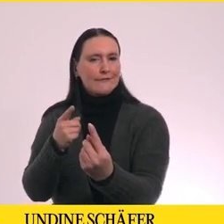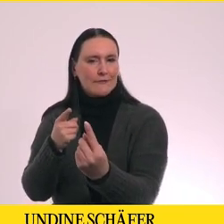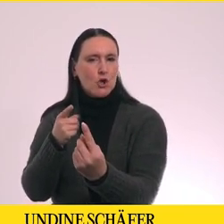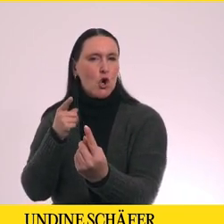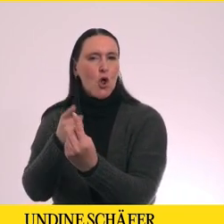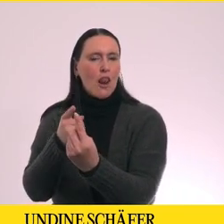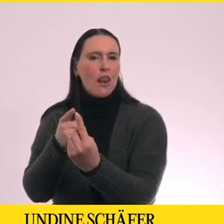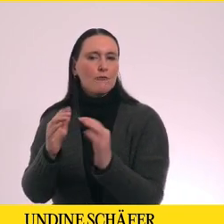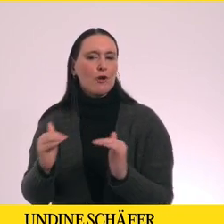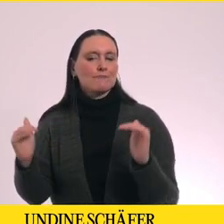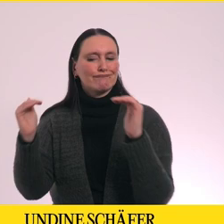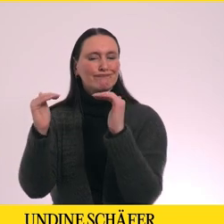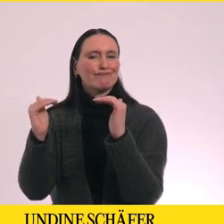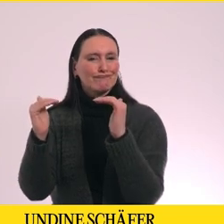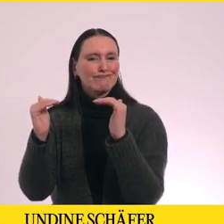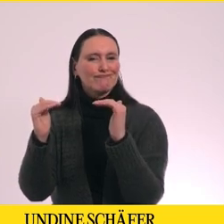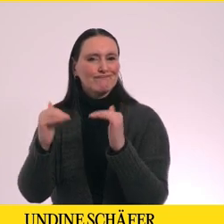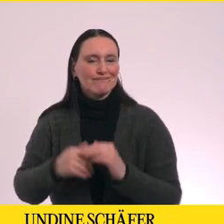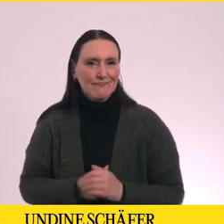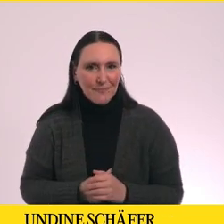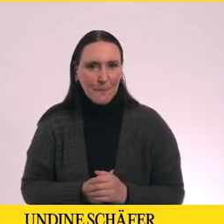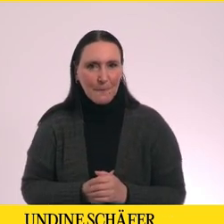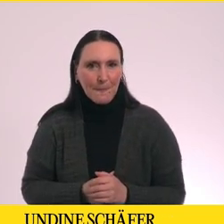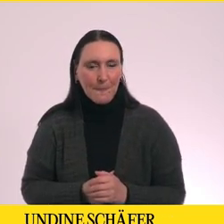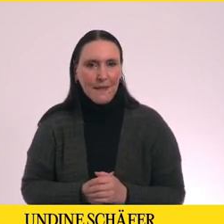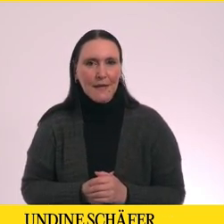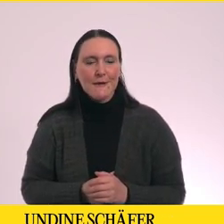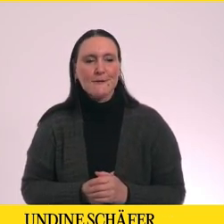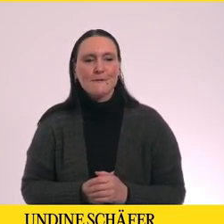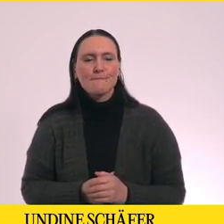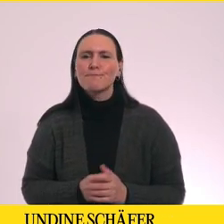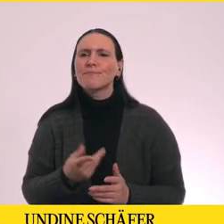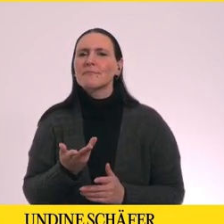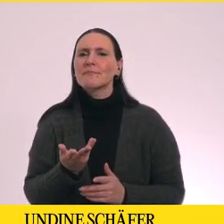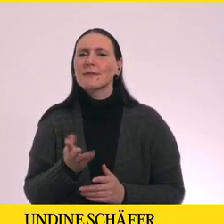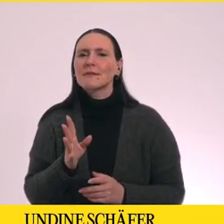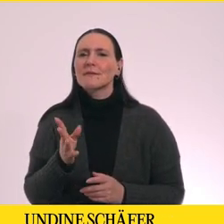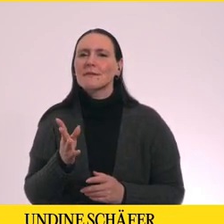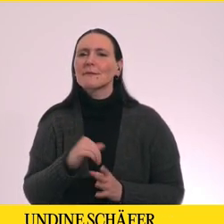However, I think it's, for us, it's really important to stress that